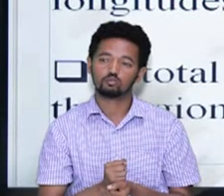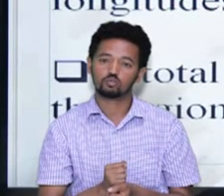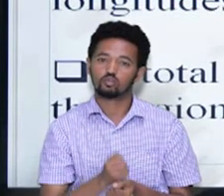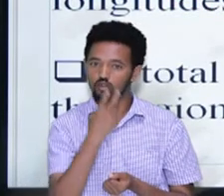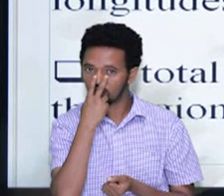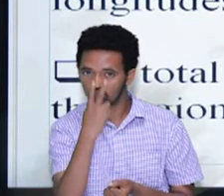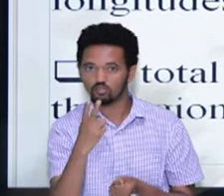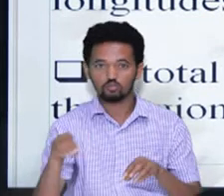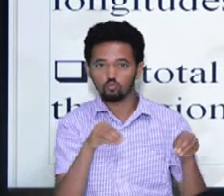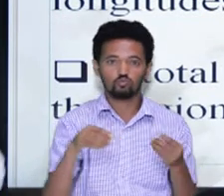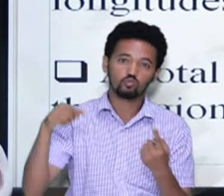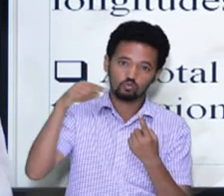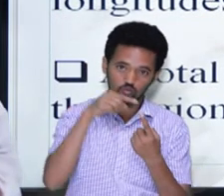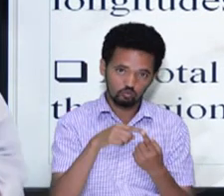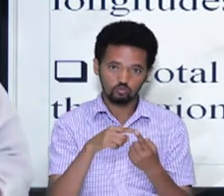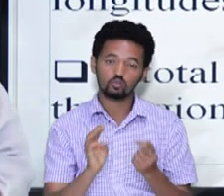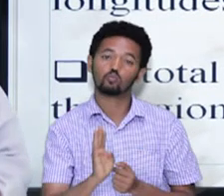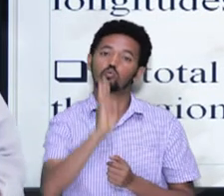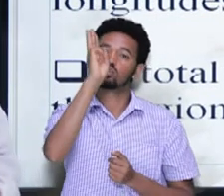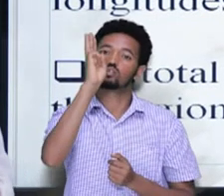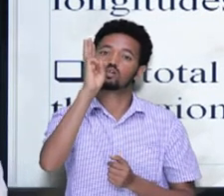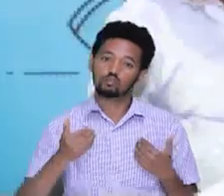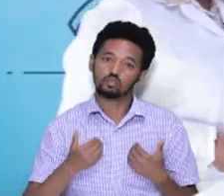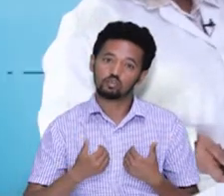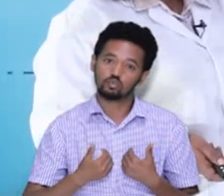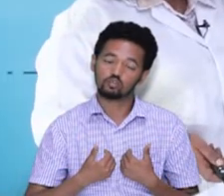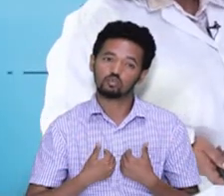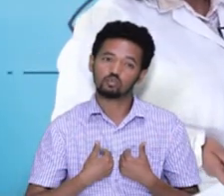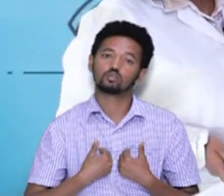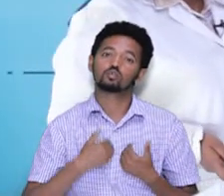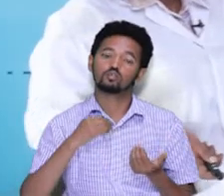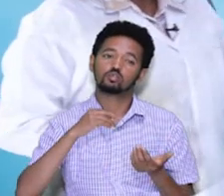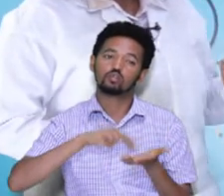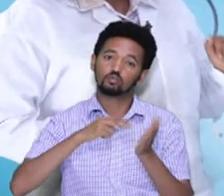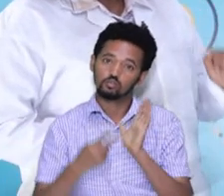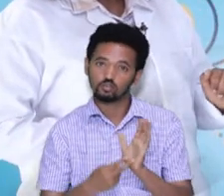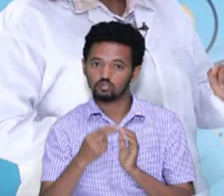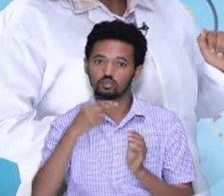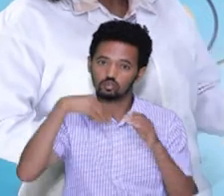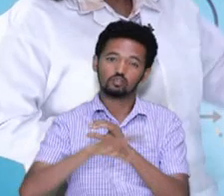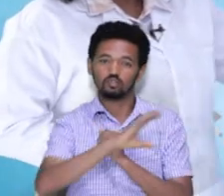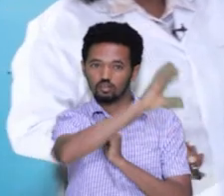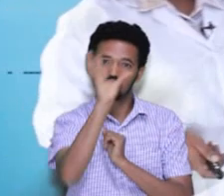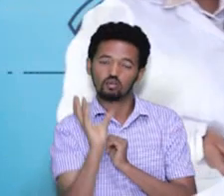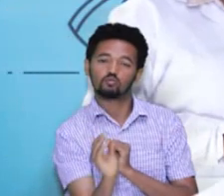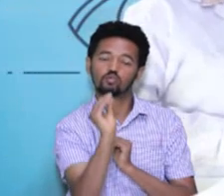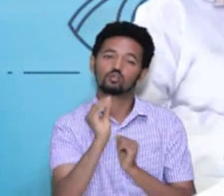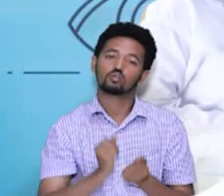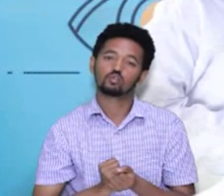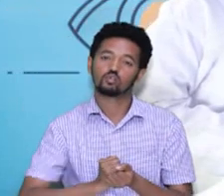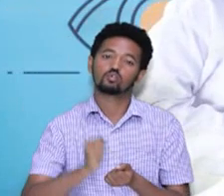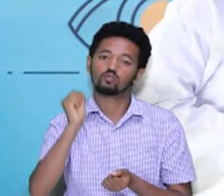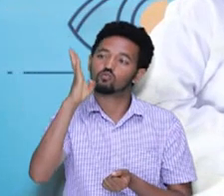Let's move to the Western Africa. The region of Western Africa is stretched between